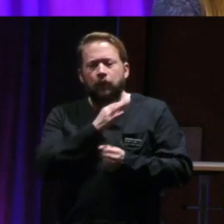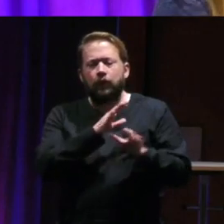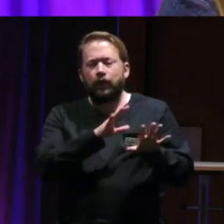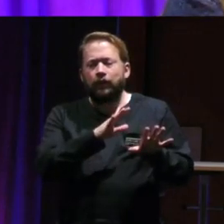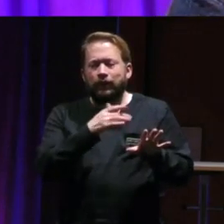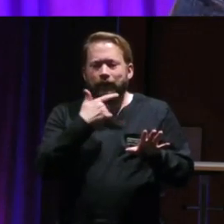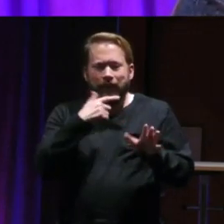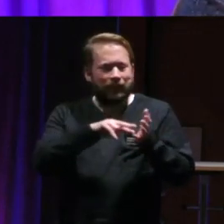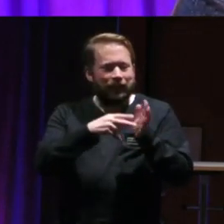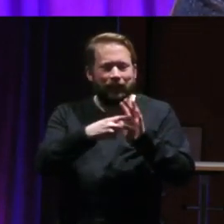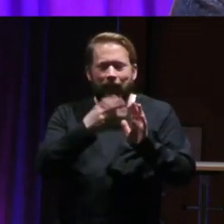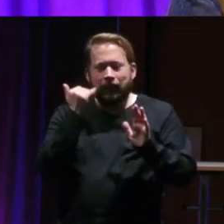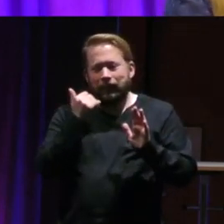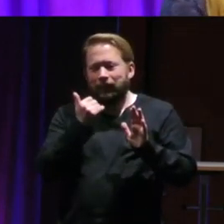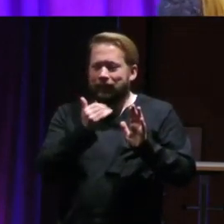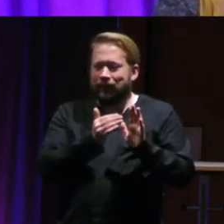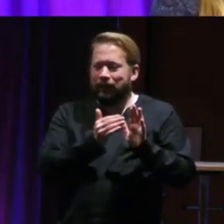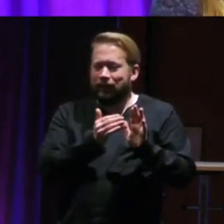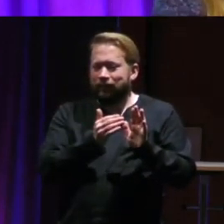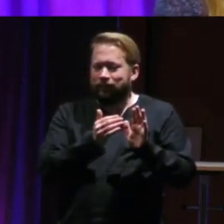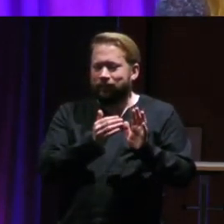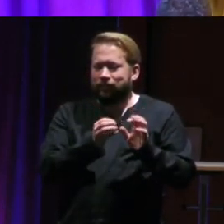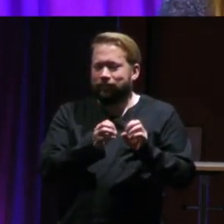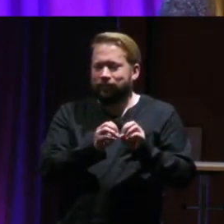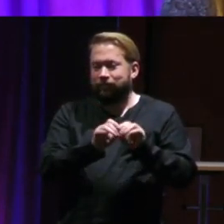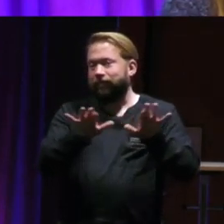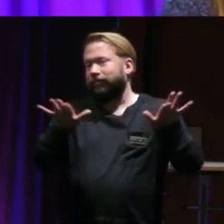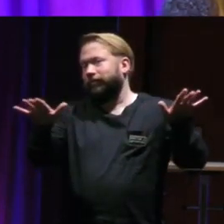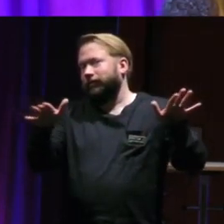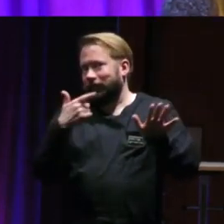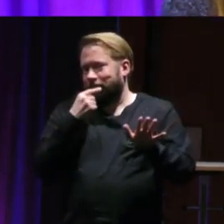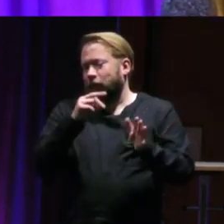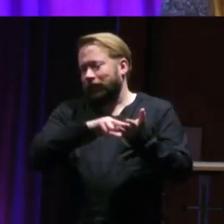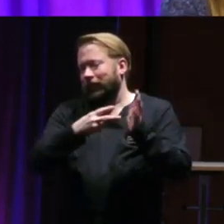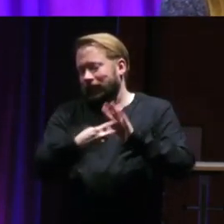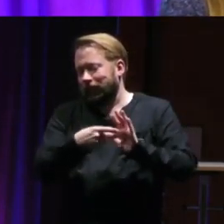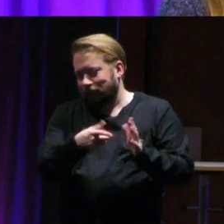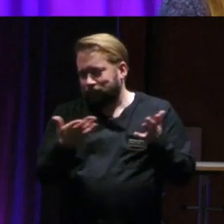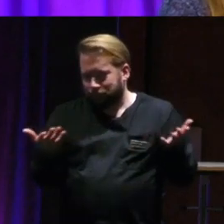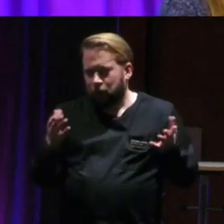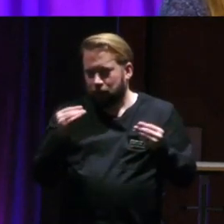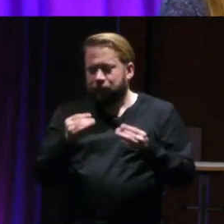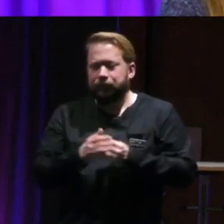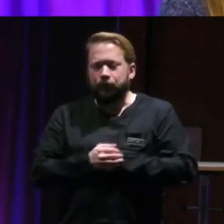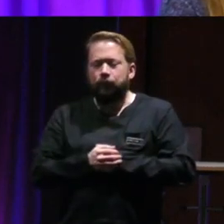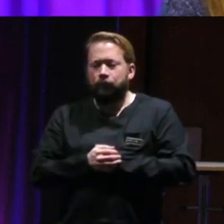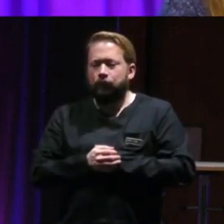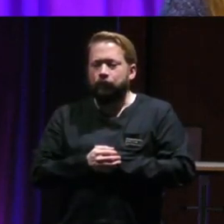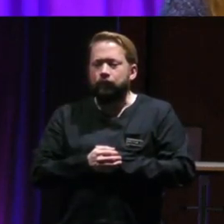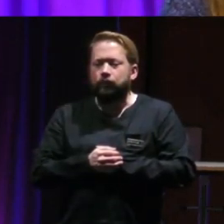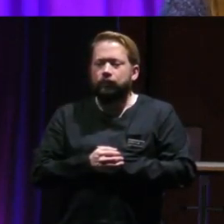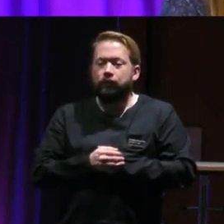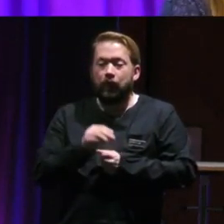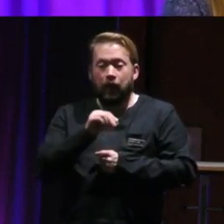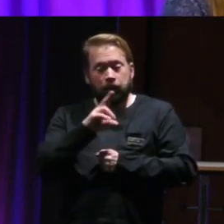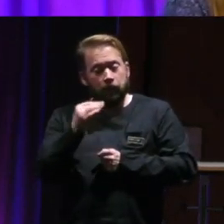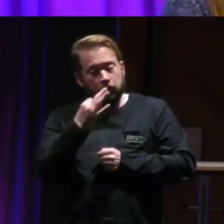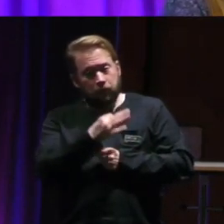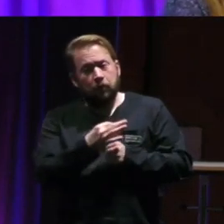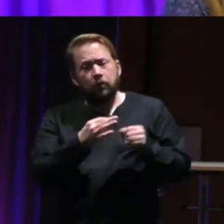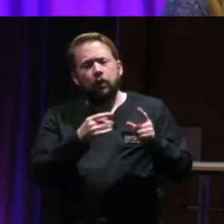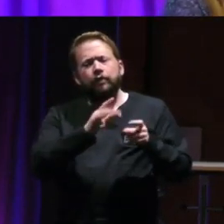it didn't manage to close you it down. You don't know it's VPN, like probably. Telegram is like Messenger. It's like China, Russia, yeah, amazing. Yeah. But let's